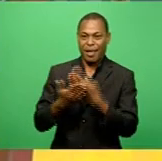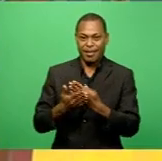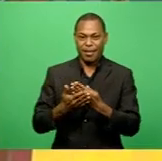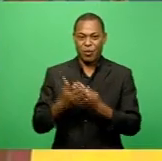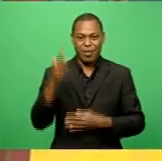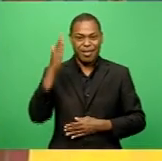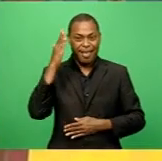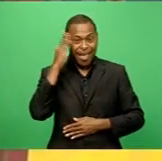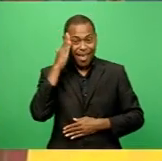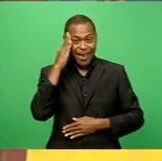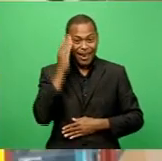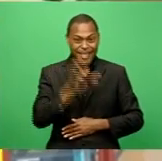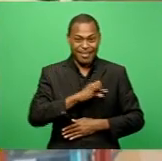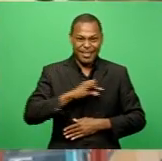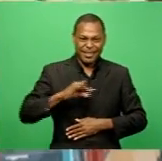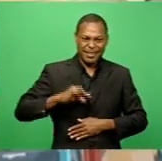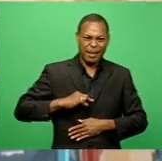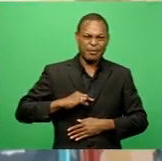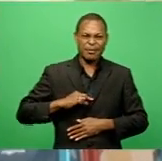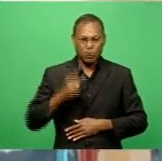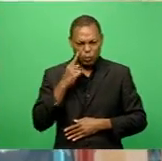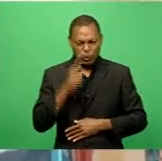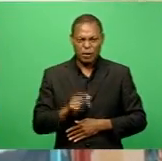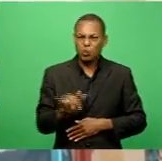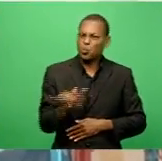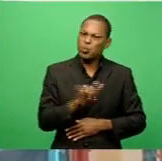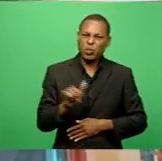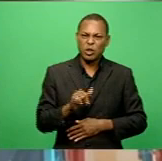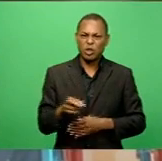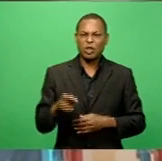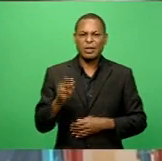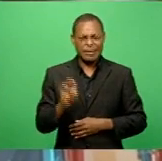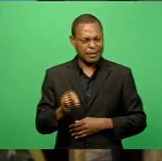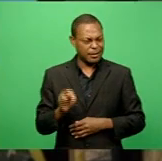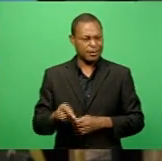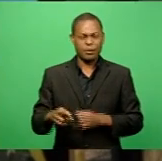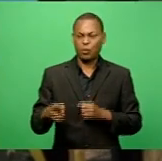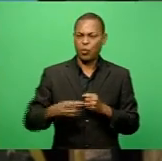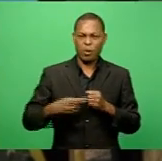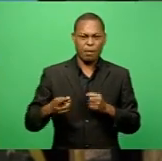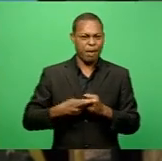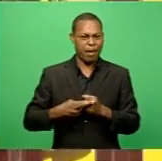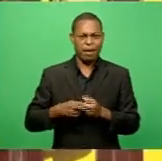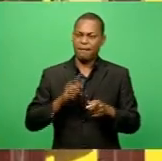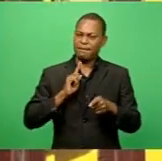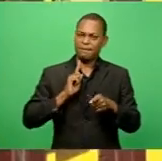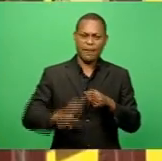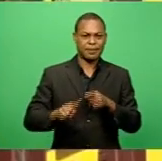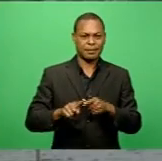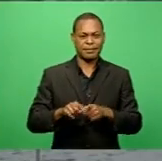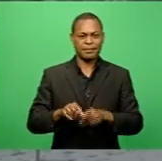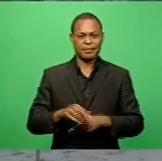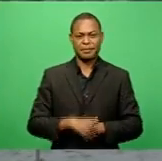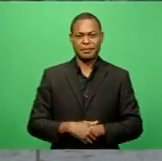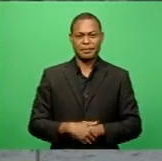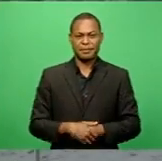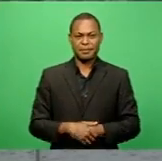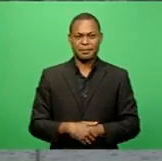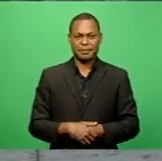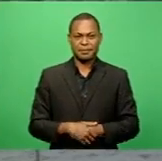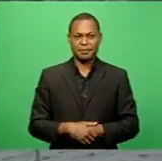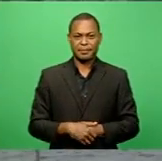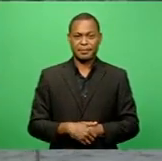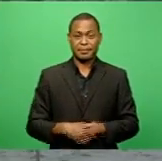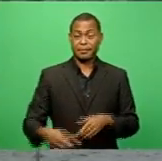decide which schools need quick repairs and which needs to be rebuilt. Pranita Prakash, FBC News.